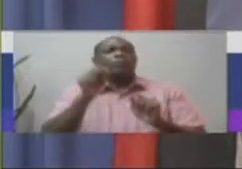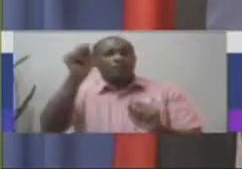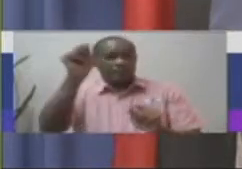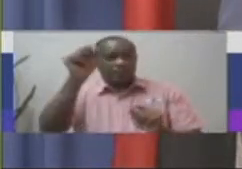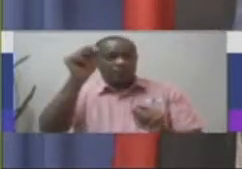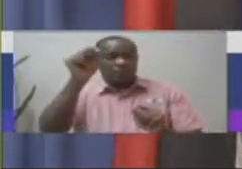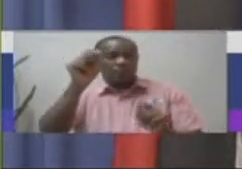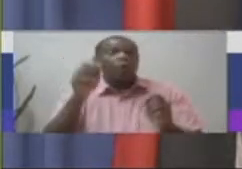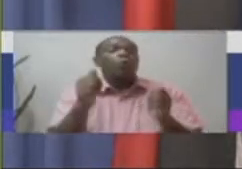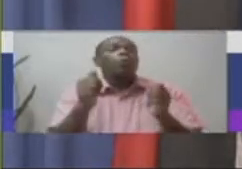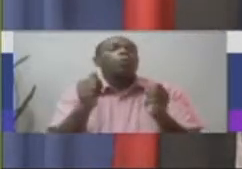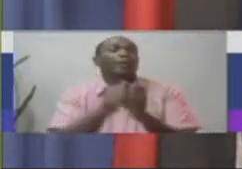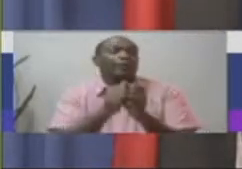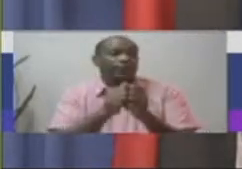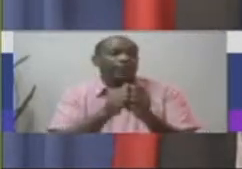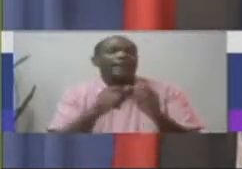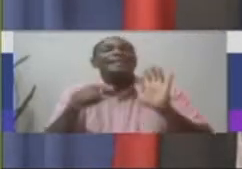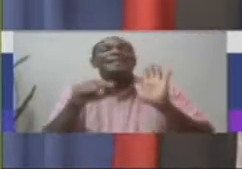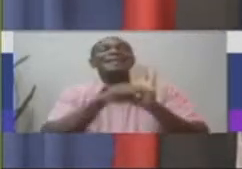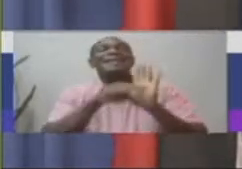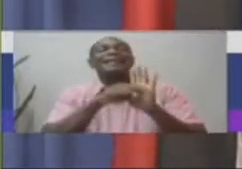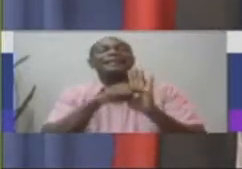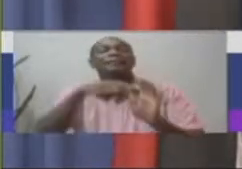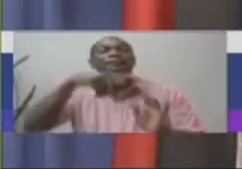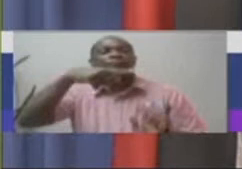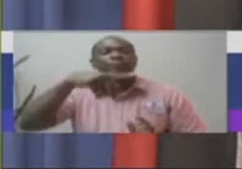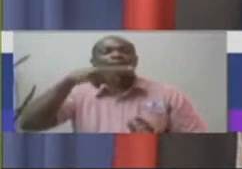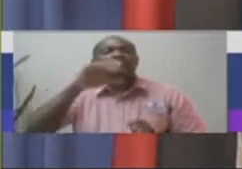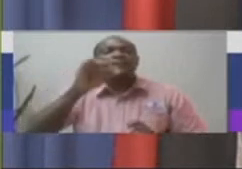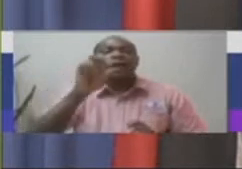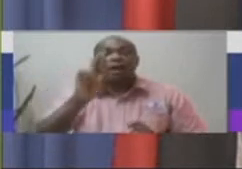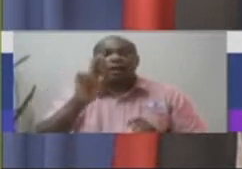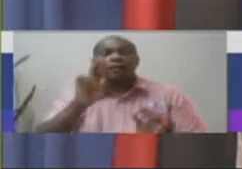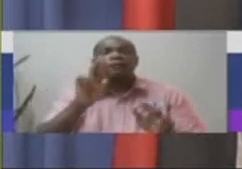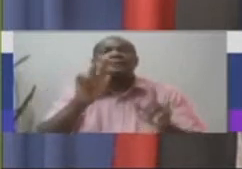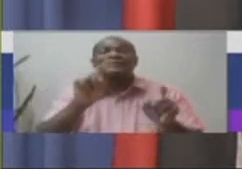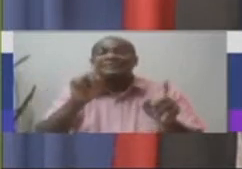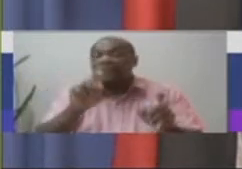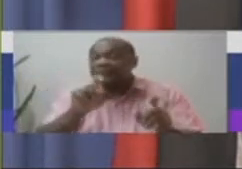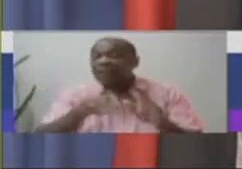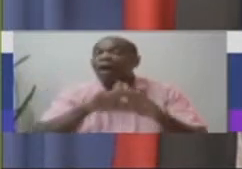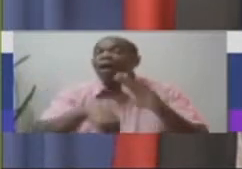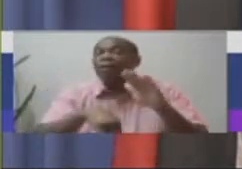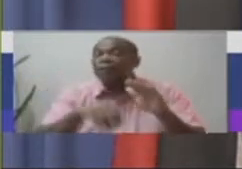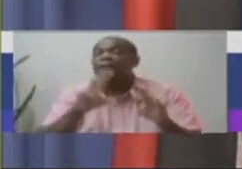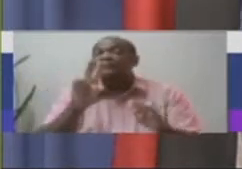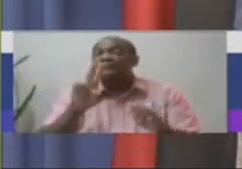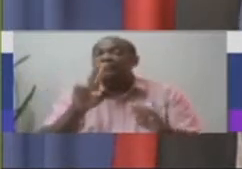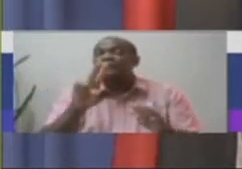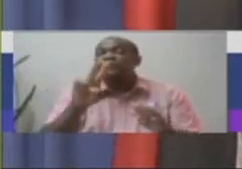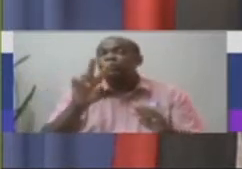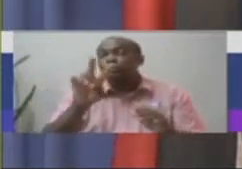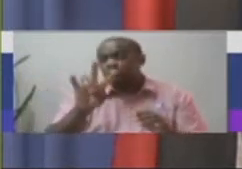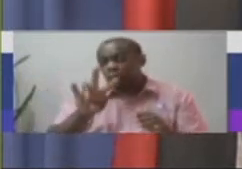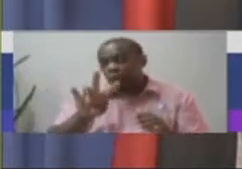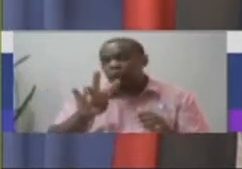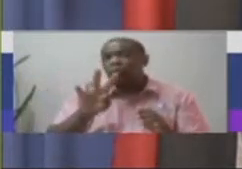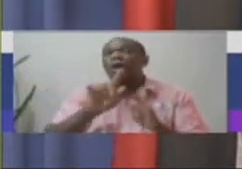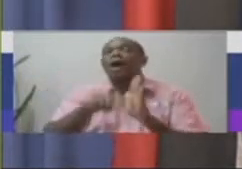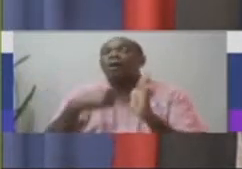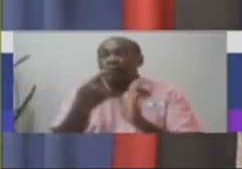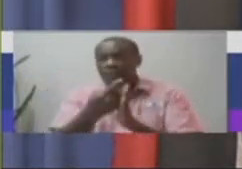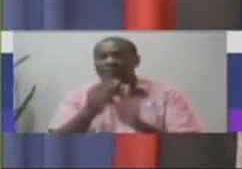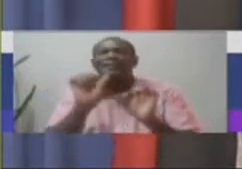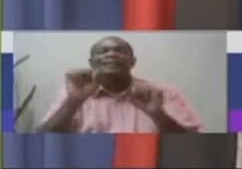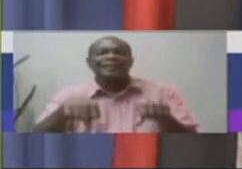less would be allowed to come in and go home as a person who is fully vaccinated.